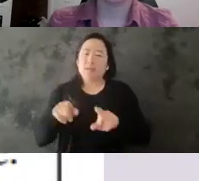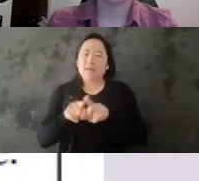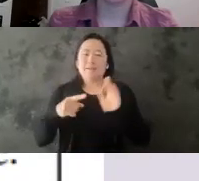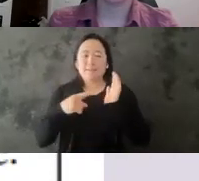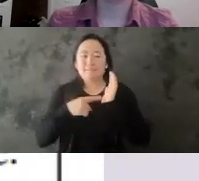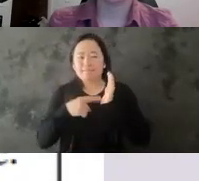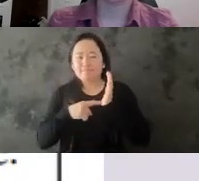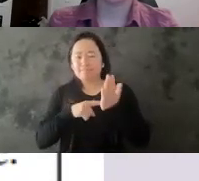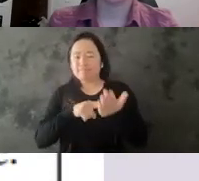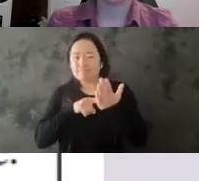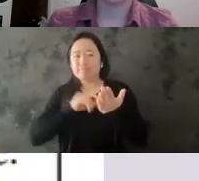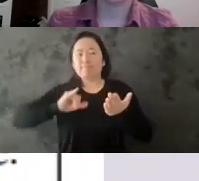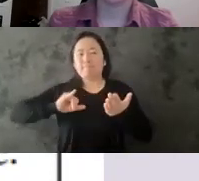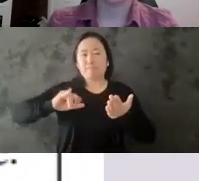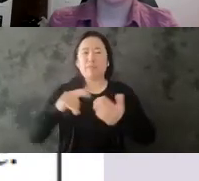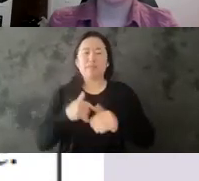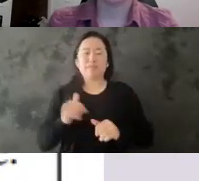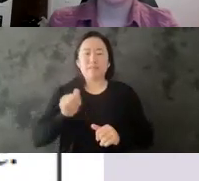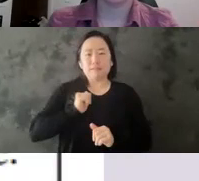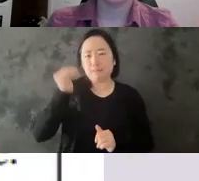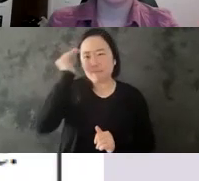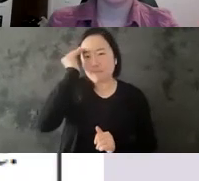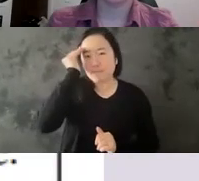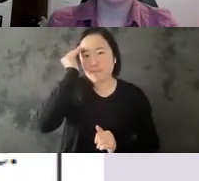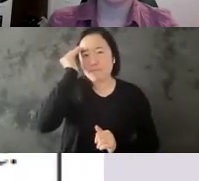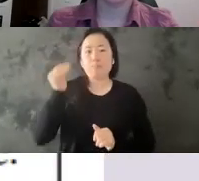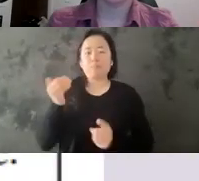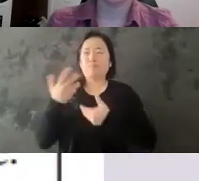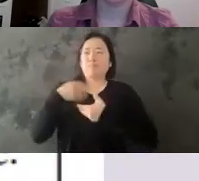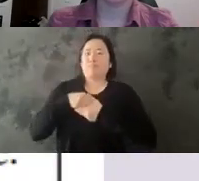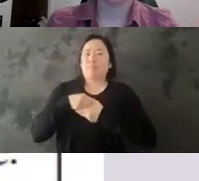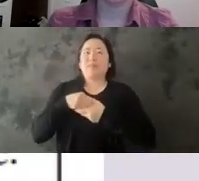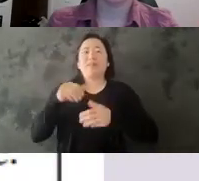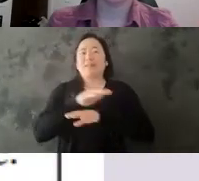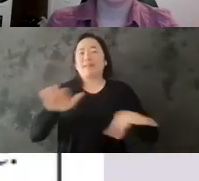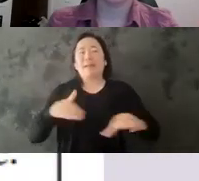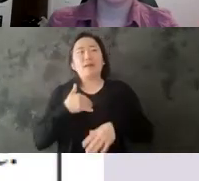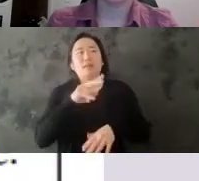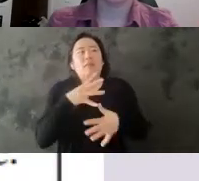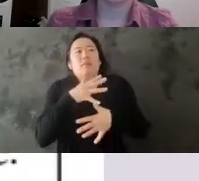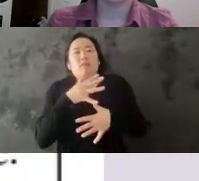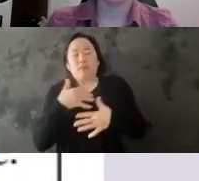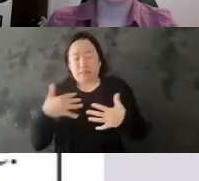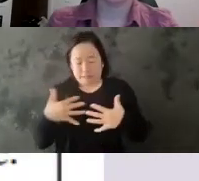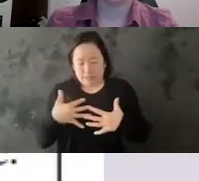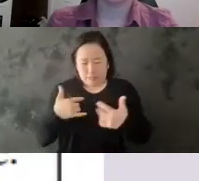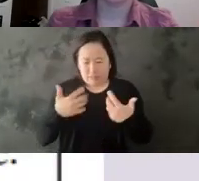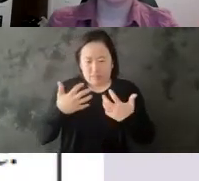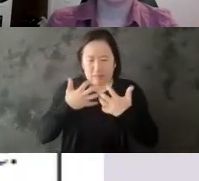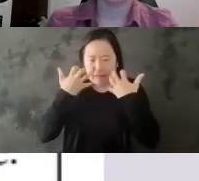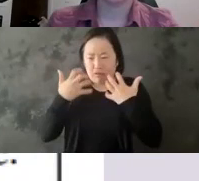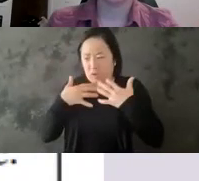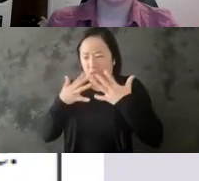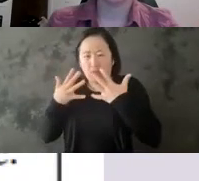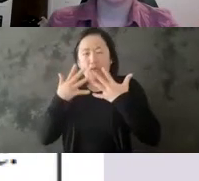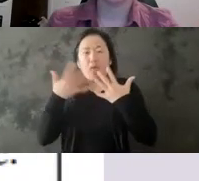self-knowledge instead of something that can be dangerous or really unfamiliar. So kind of similar to the